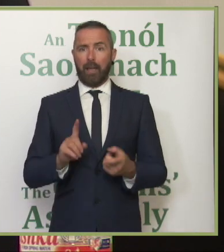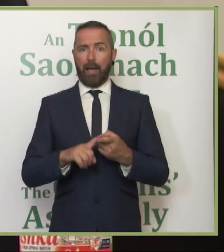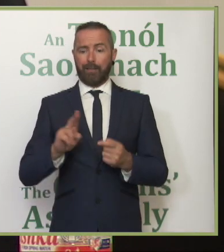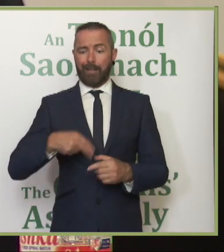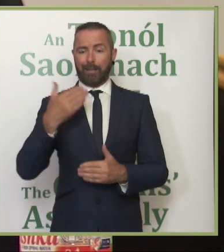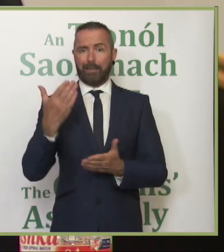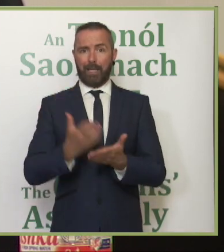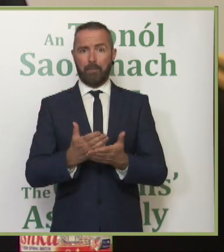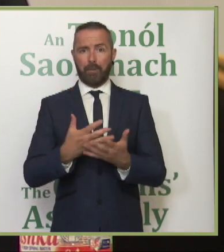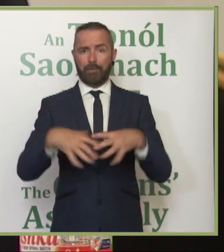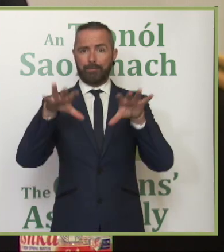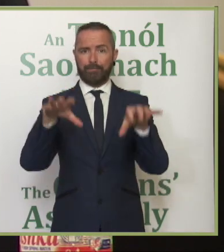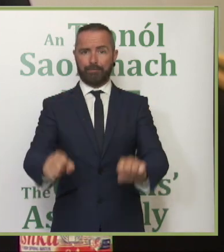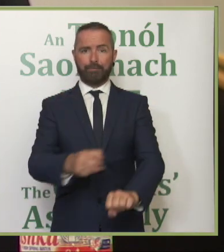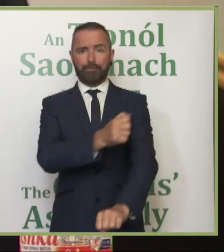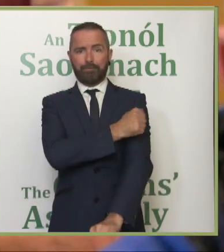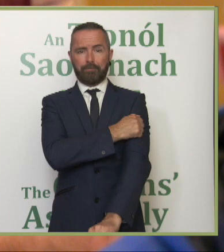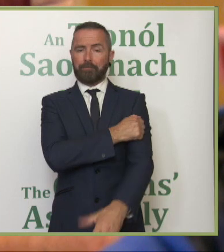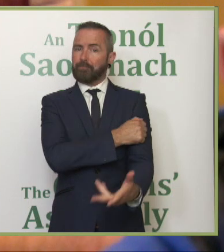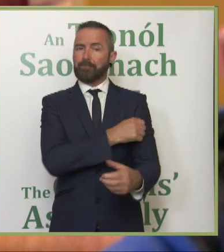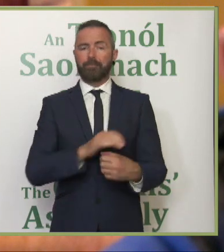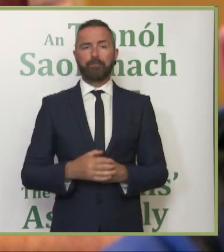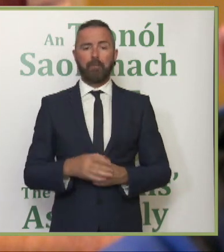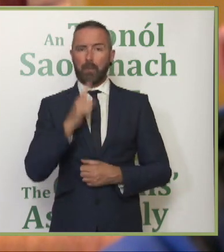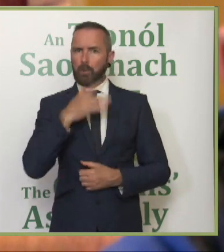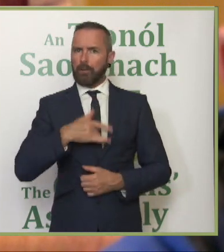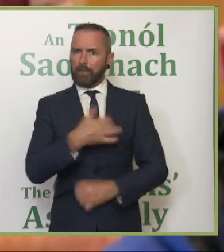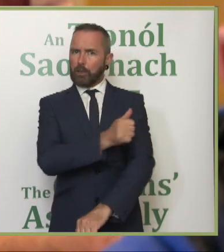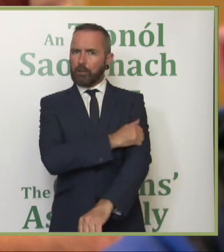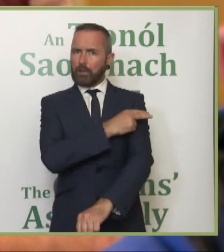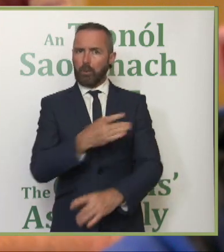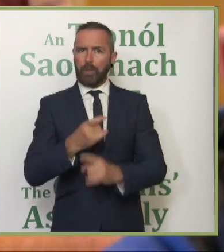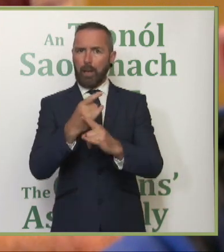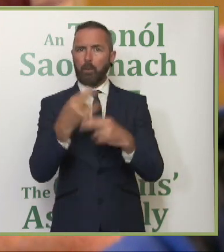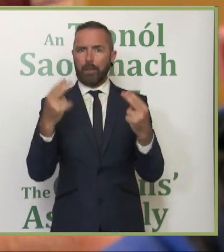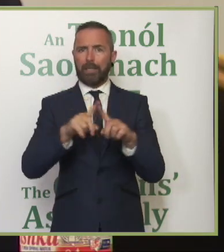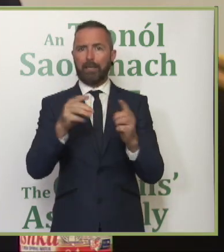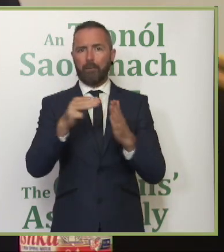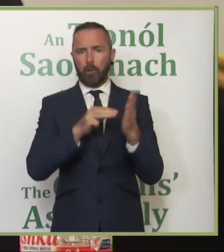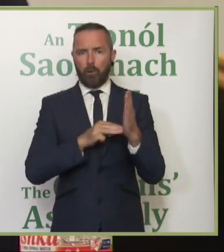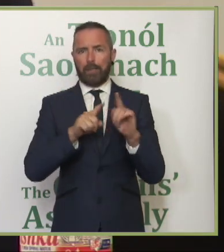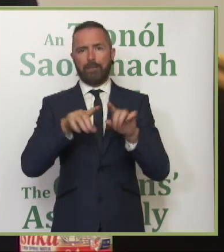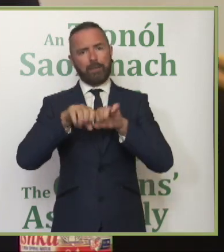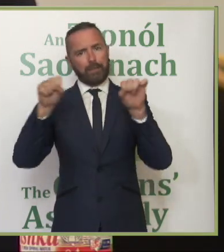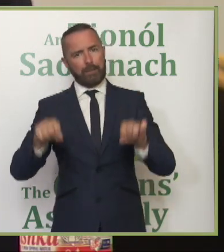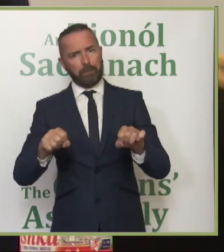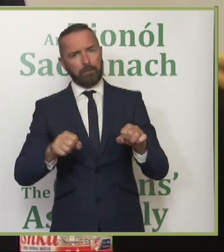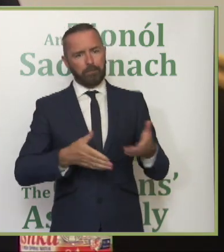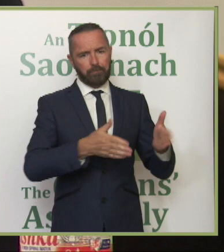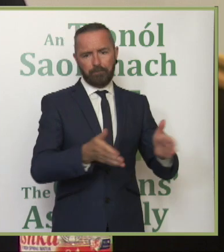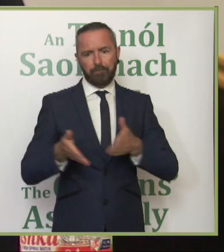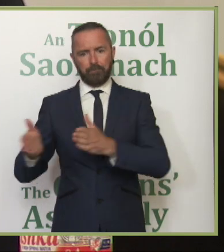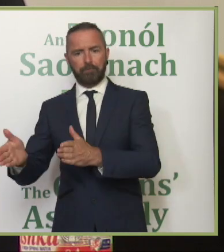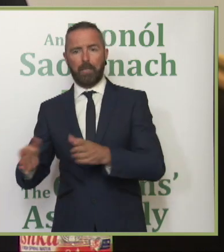And our way of dealing with it was, custody is not going to help them. We need to go through a different programme. And the education programme that was run